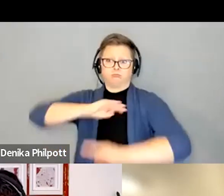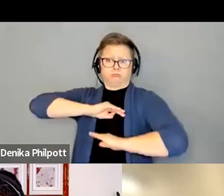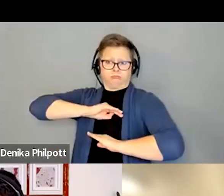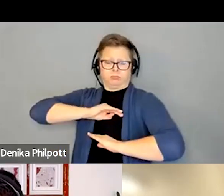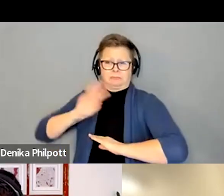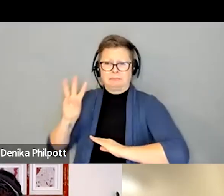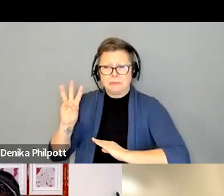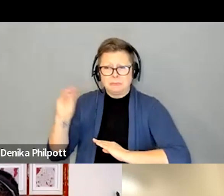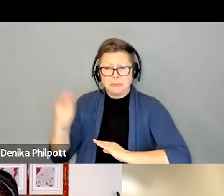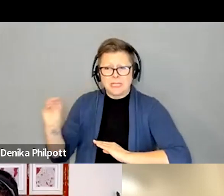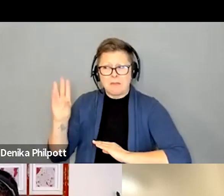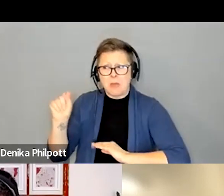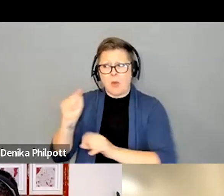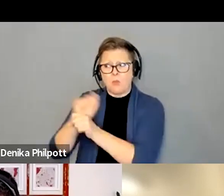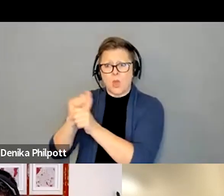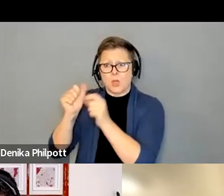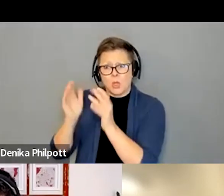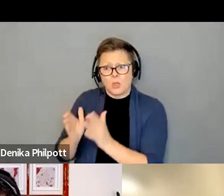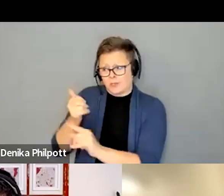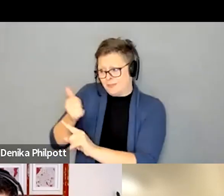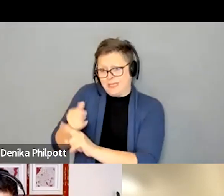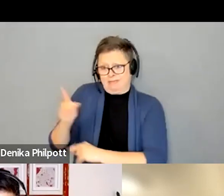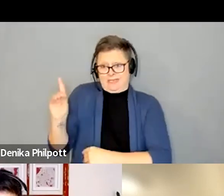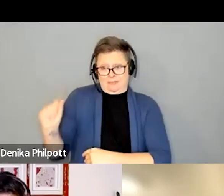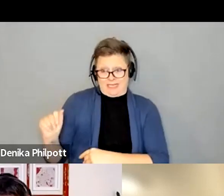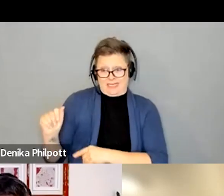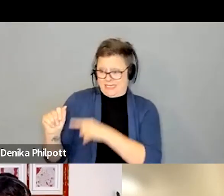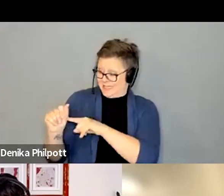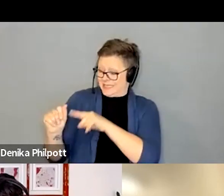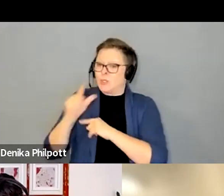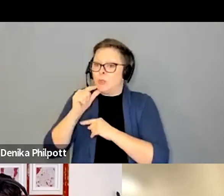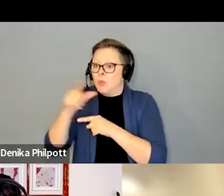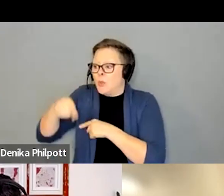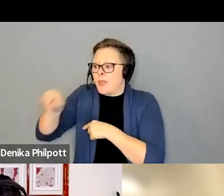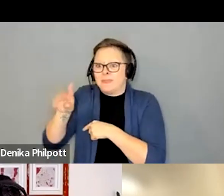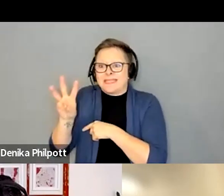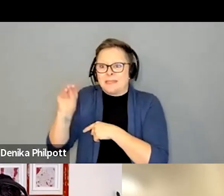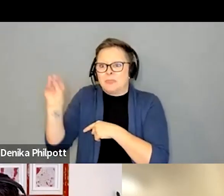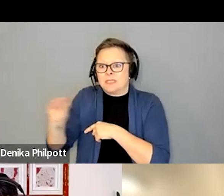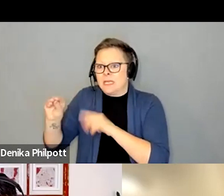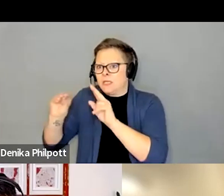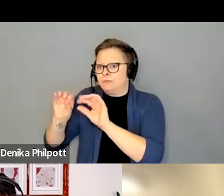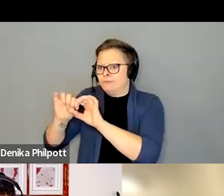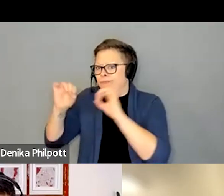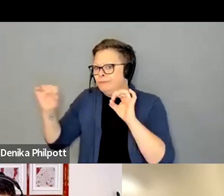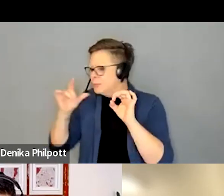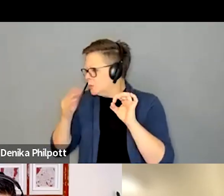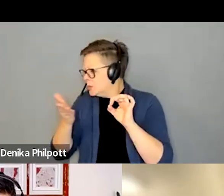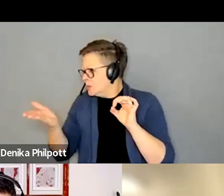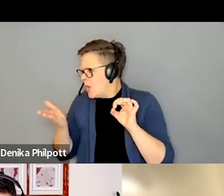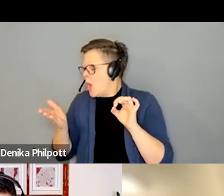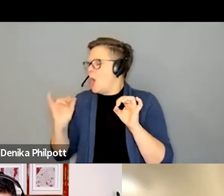at workers with disabilities who did make up that 6%, they tended to have a very